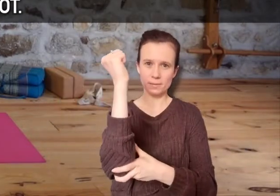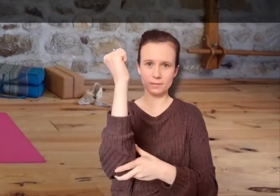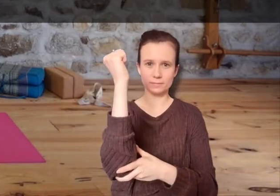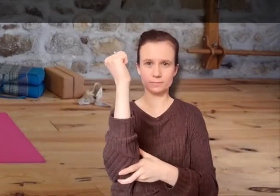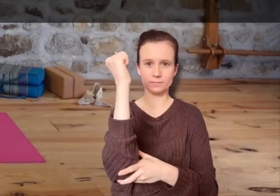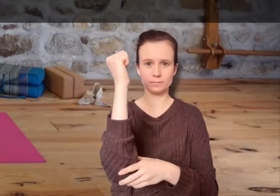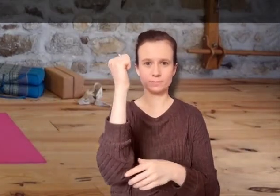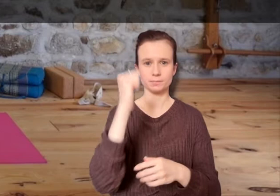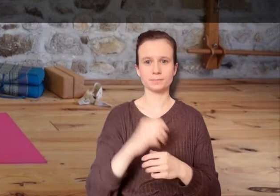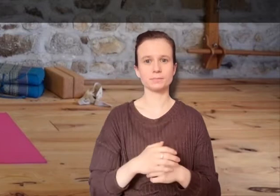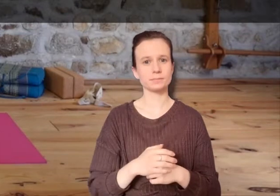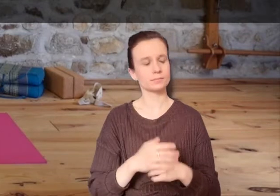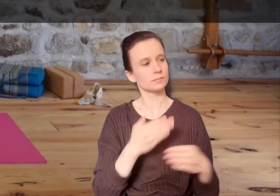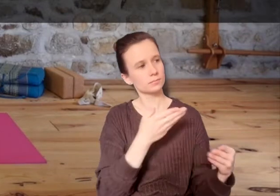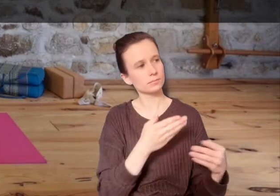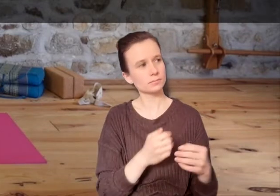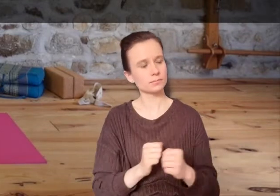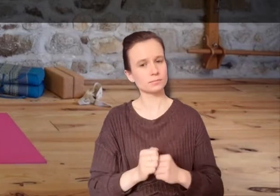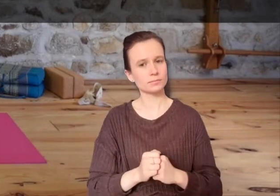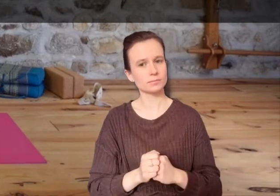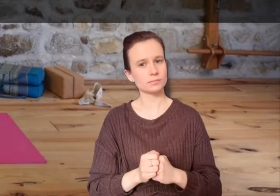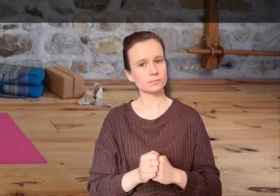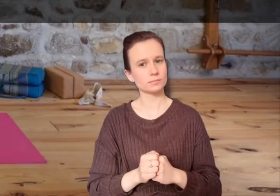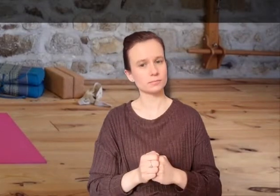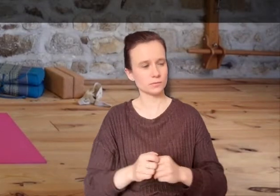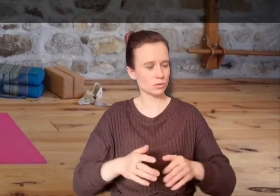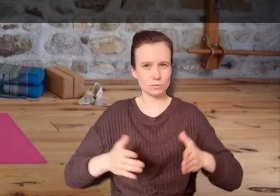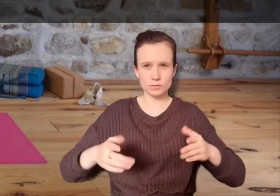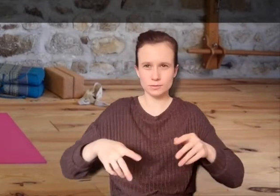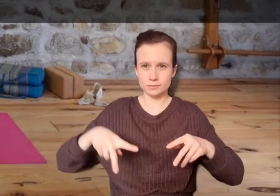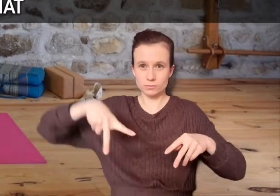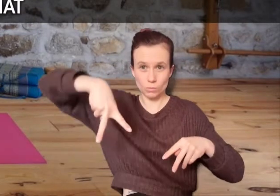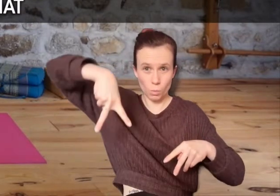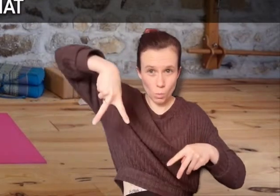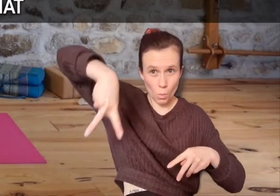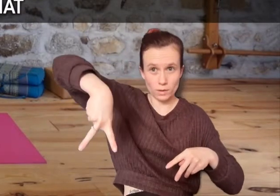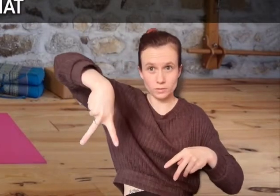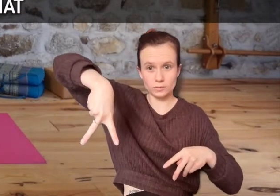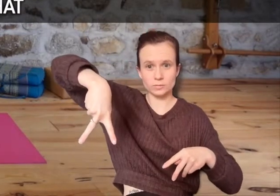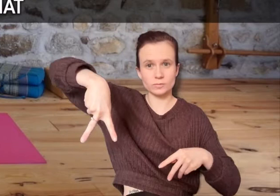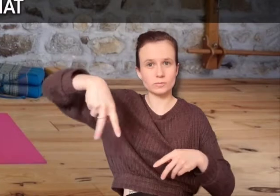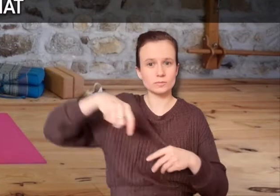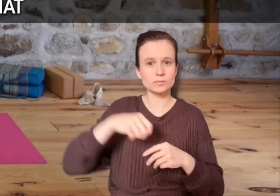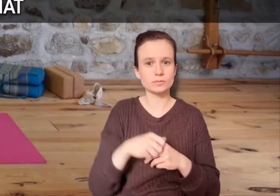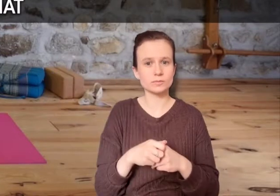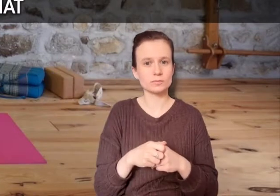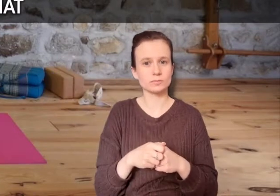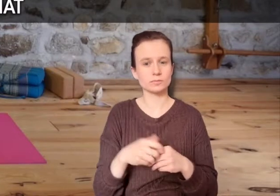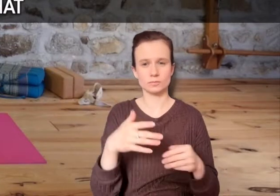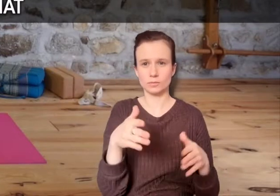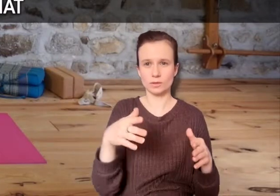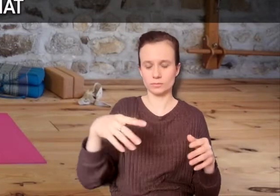foot. You're going to face the side, so we've got a nice wide stance. From here, we're going to open that right leg